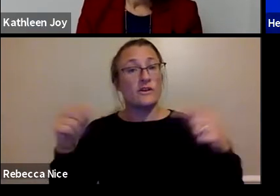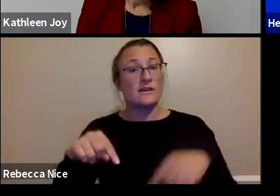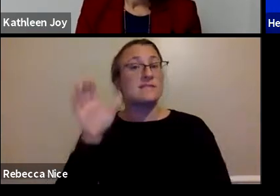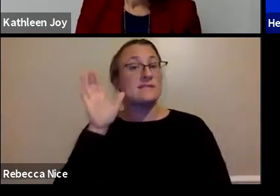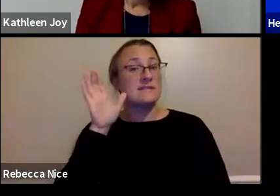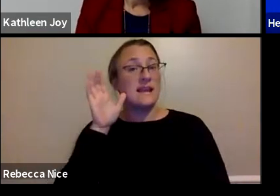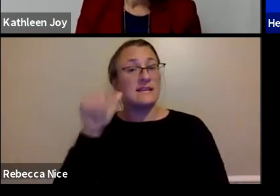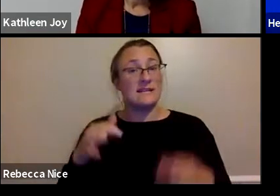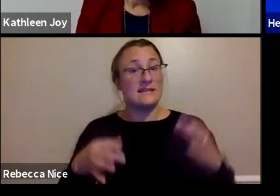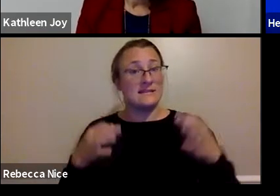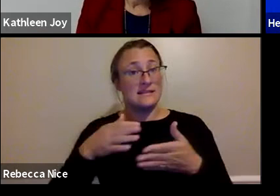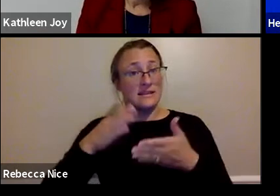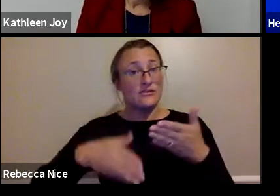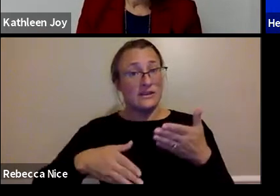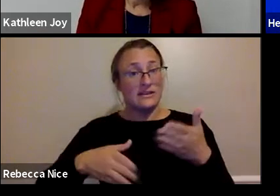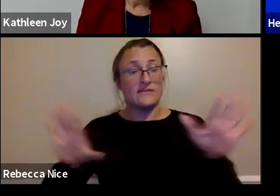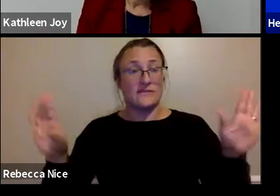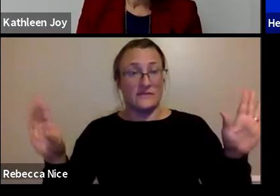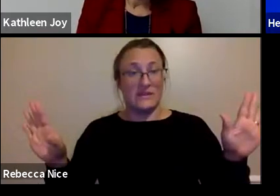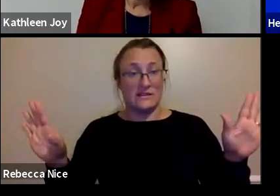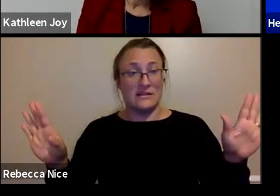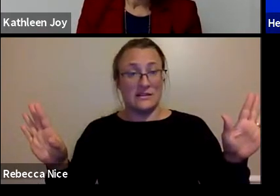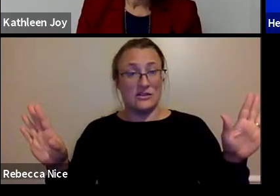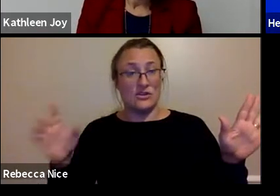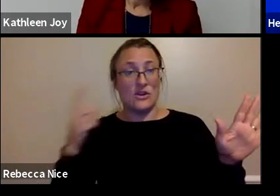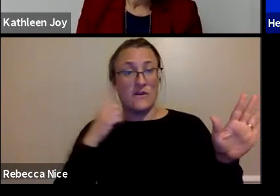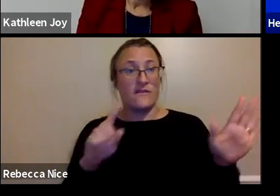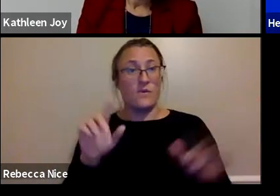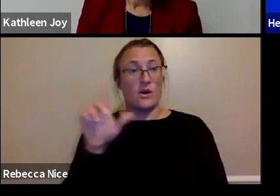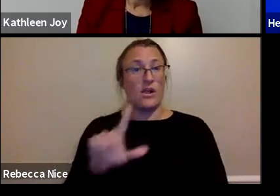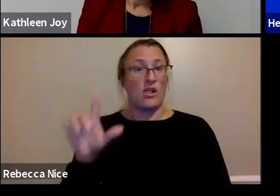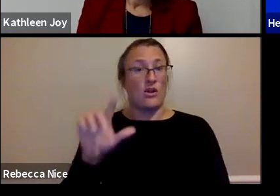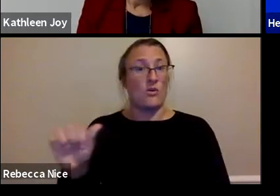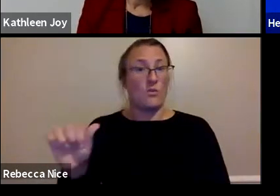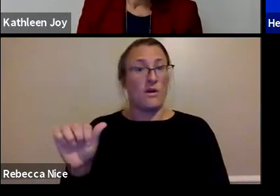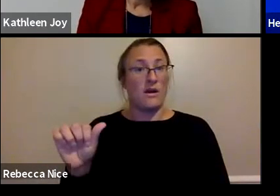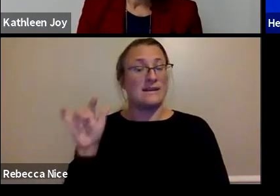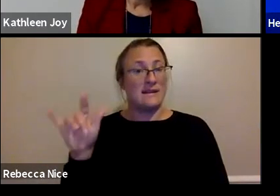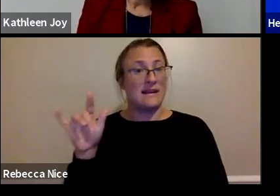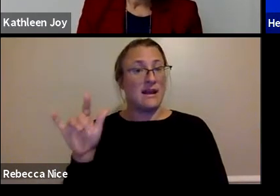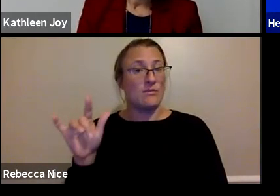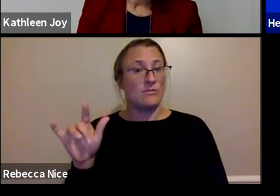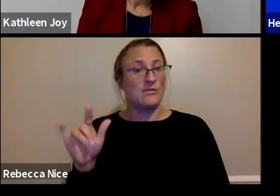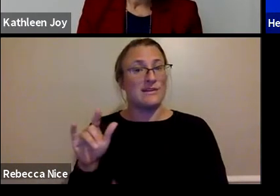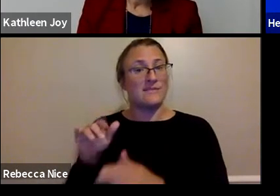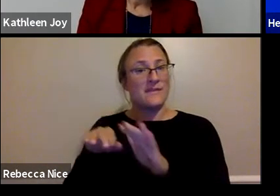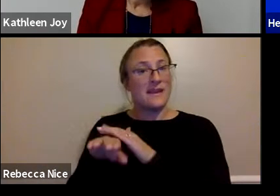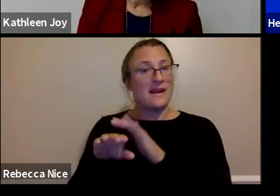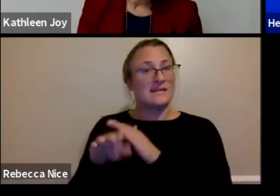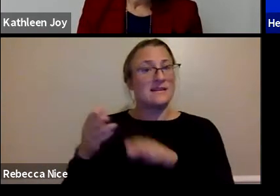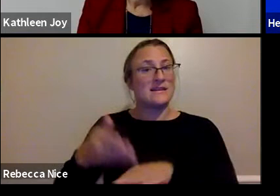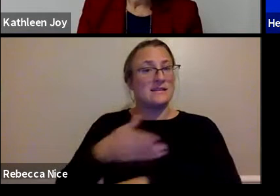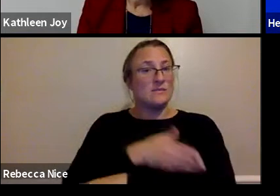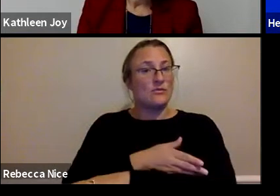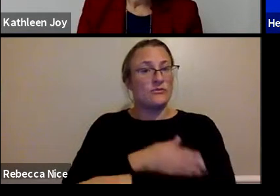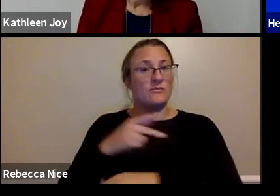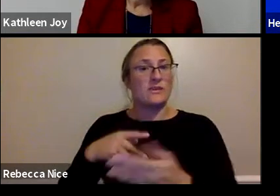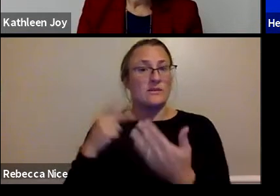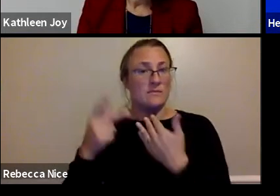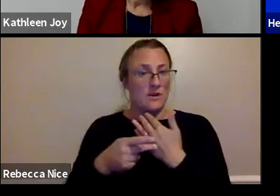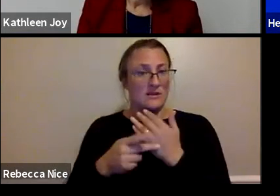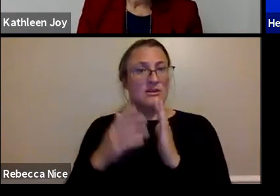This concludes the public hearing on the LaGuardia Airport Access Improvement Project